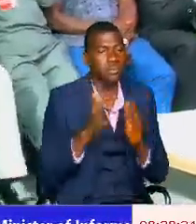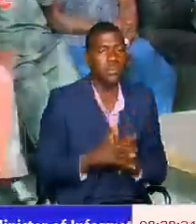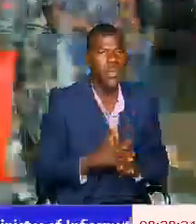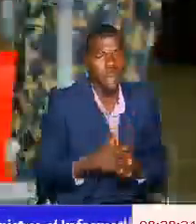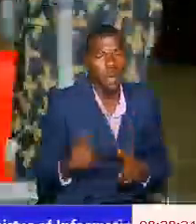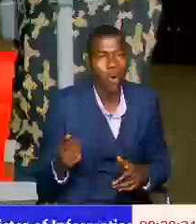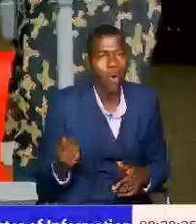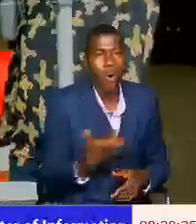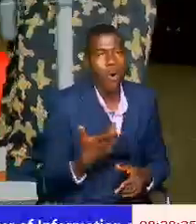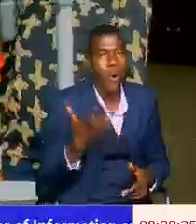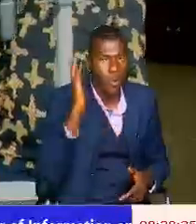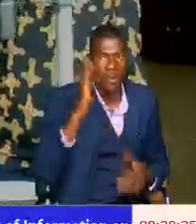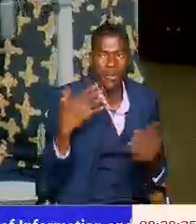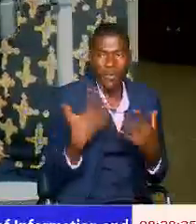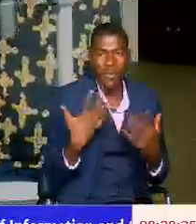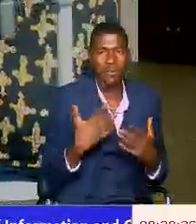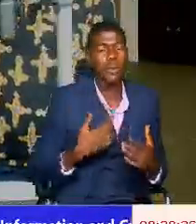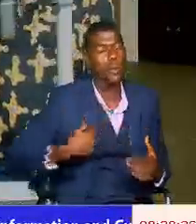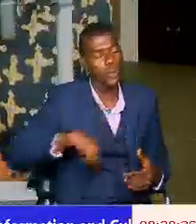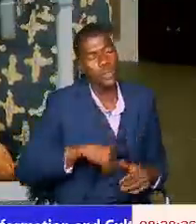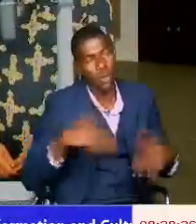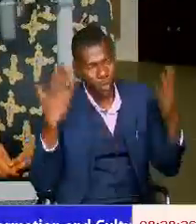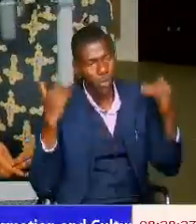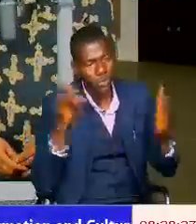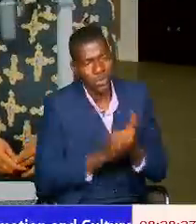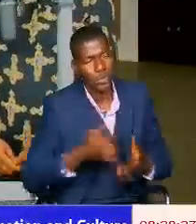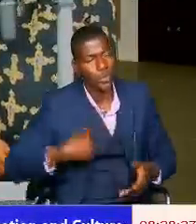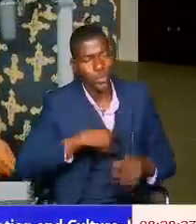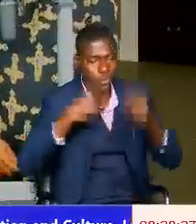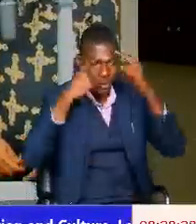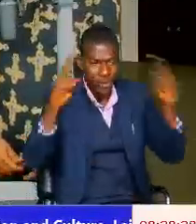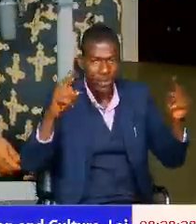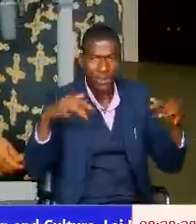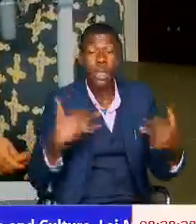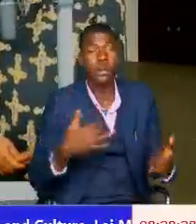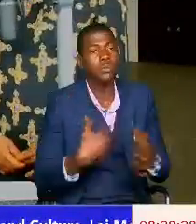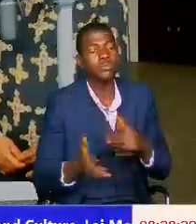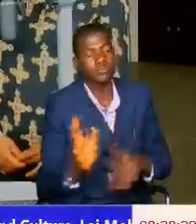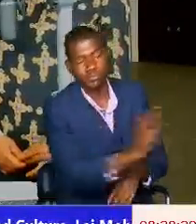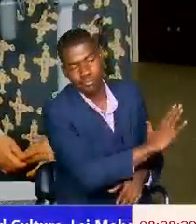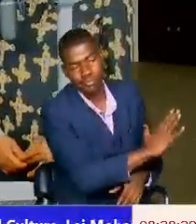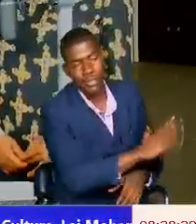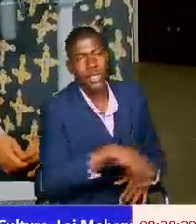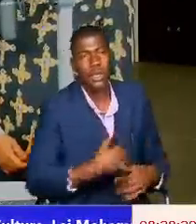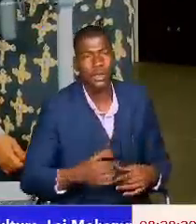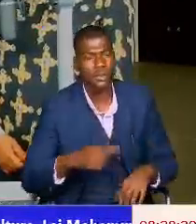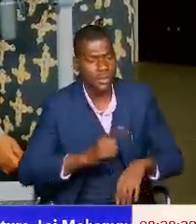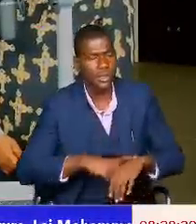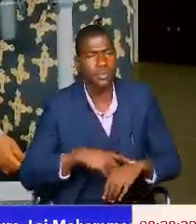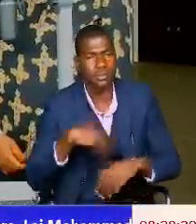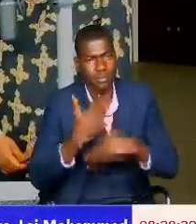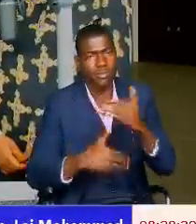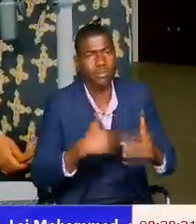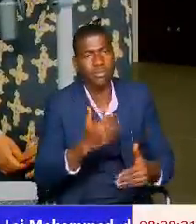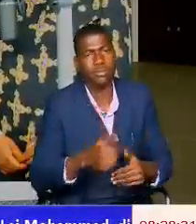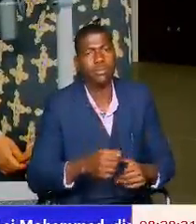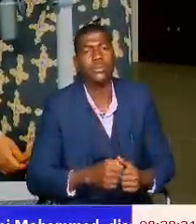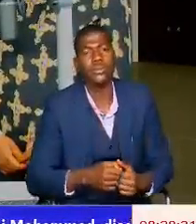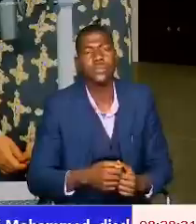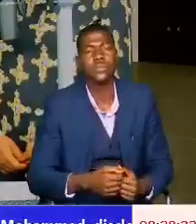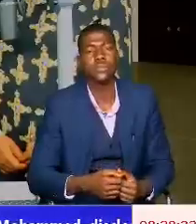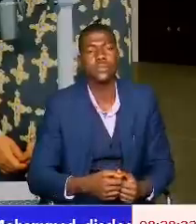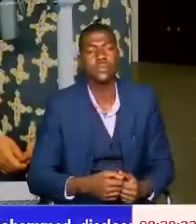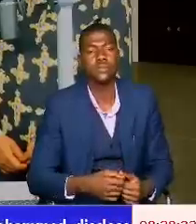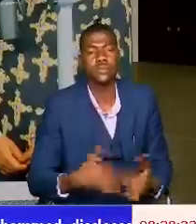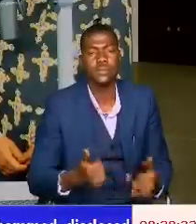May God see us true. Amen. Anyway, my brothers, my sisters, if when I look at them and I say, time done, they give a signal. Number one, Akramakala, I've been